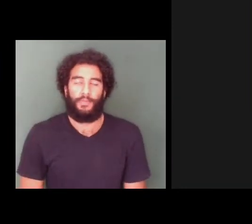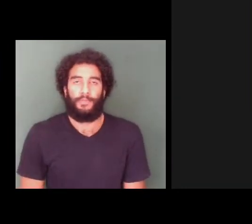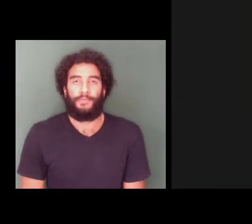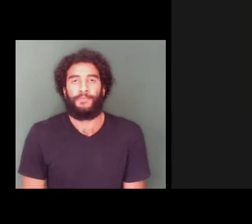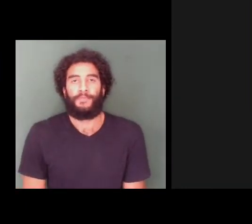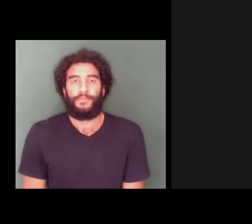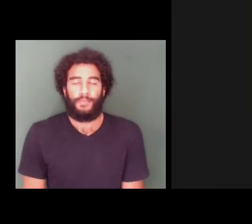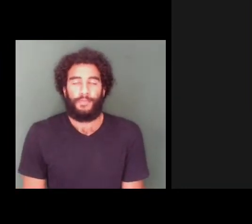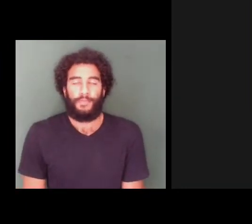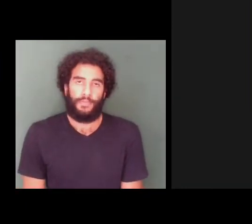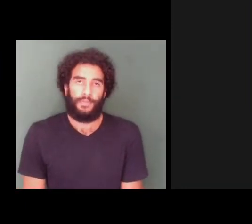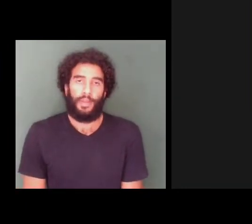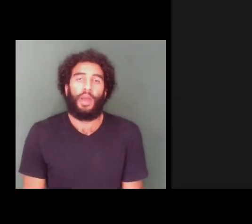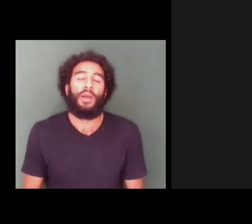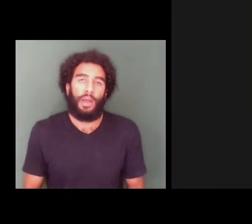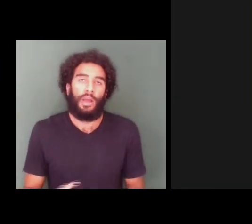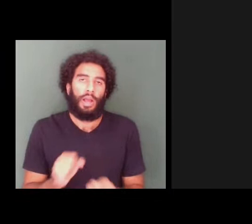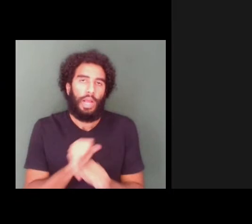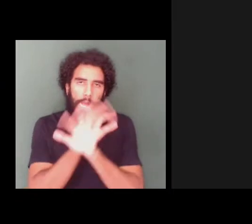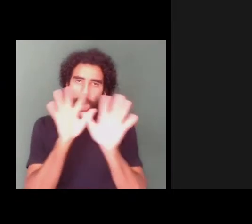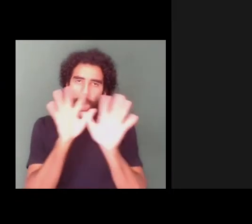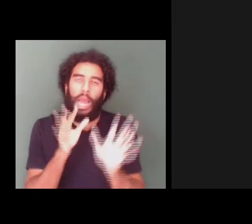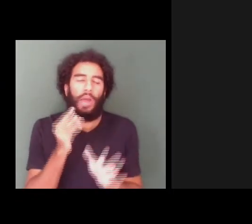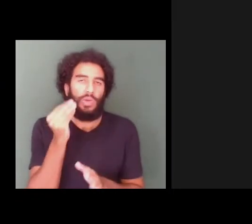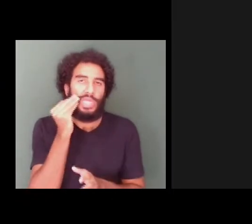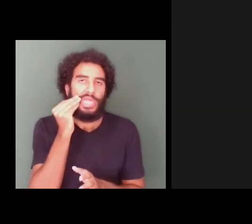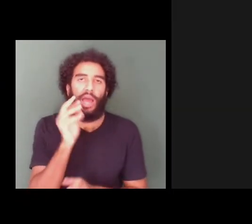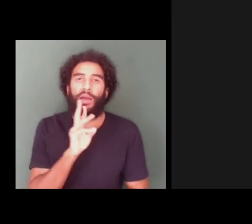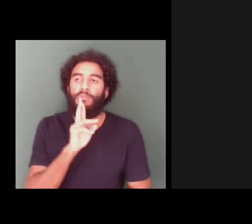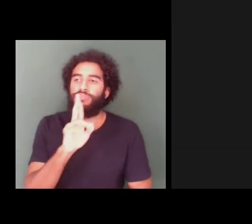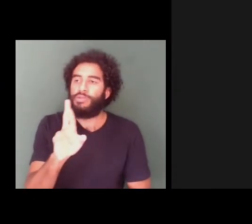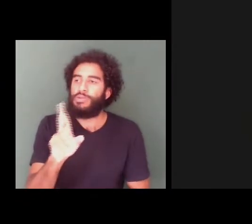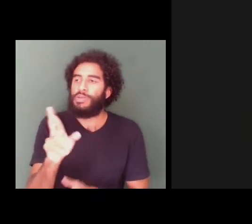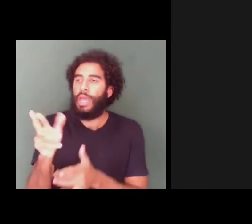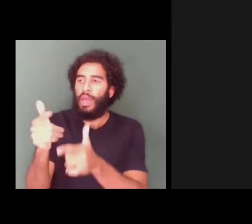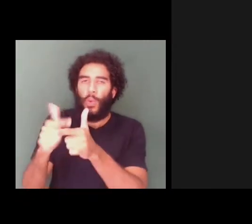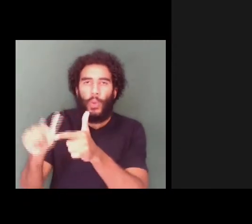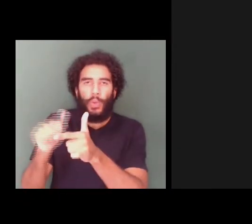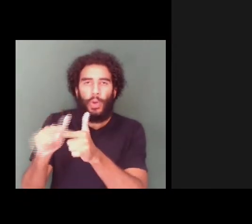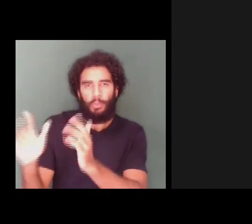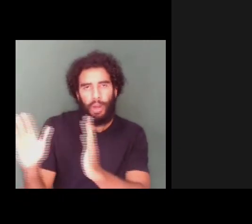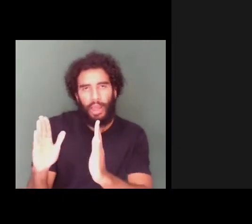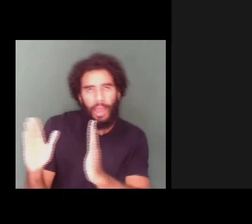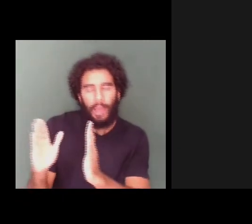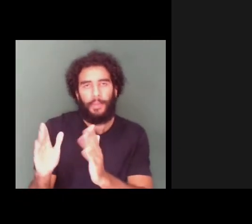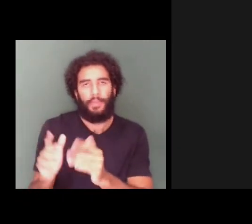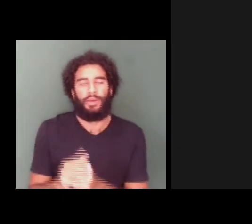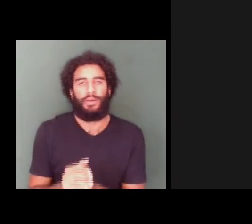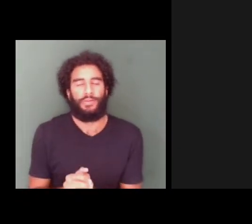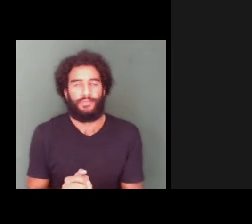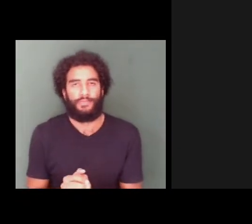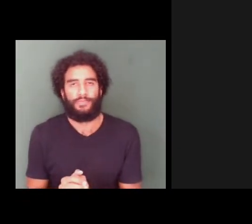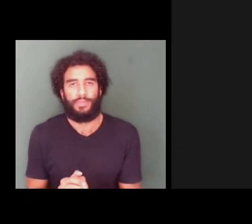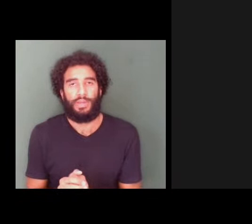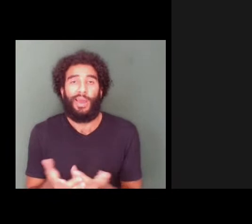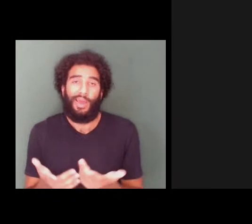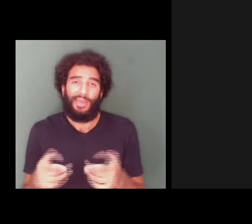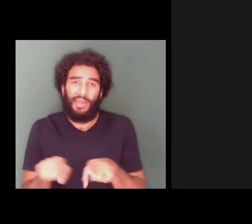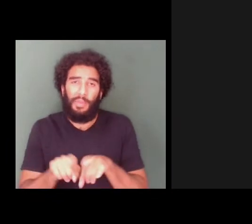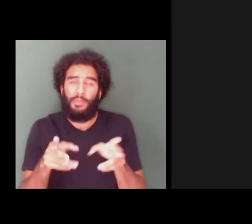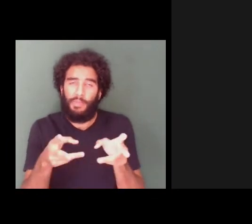bring into our countries. Of course, we are trying to solve the crisis, and we